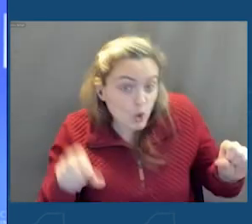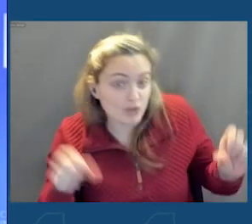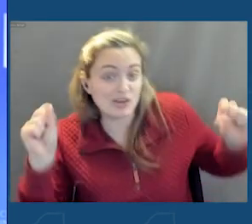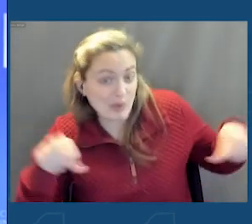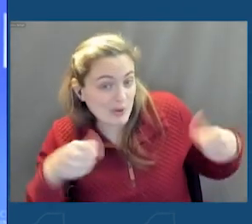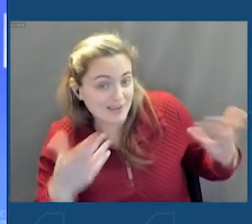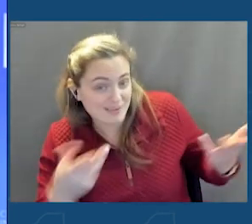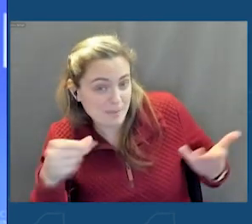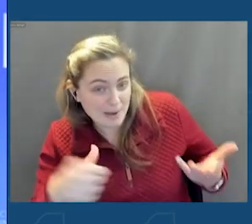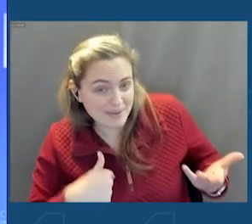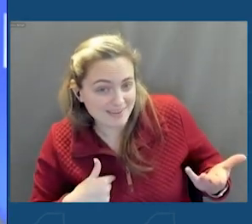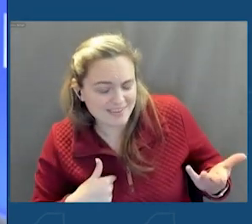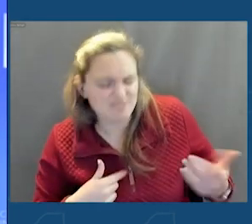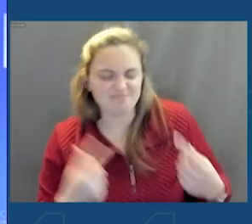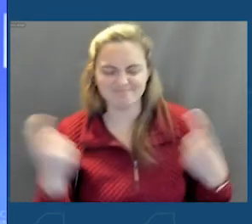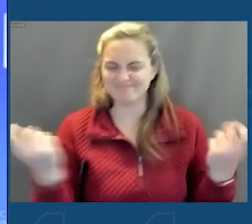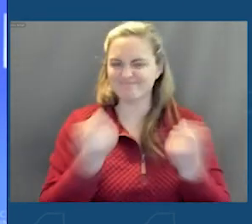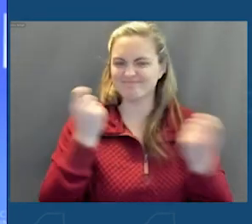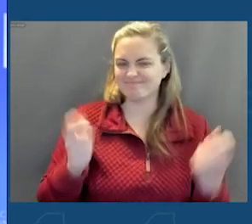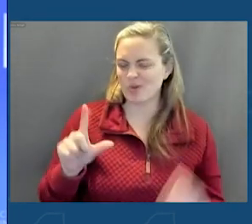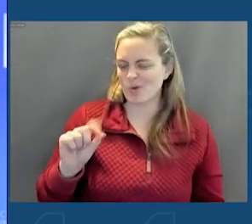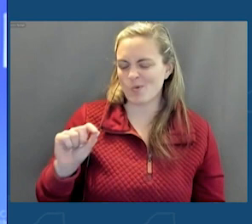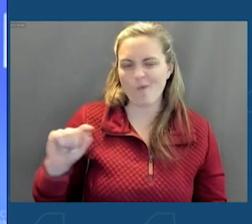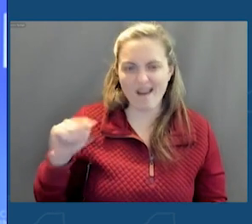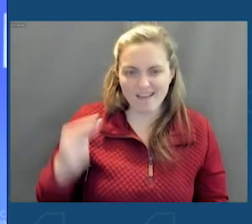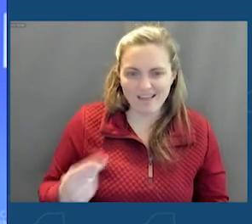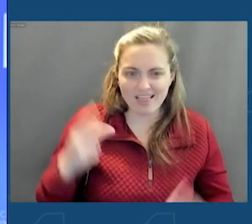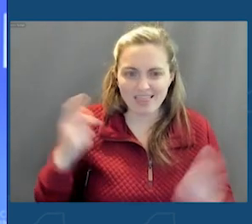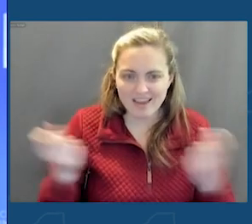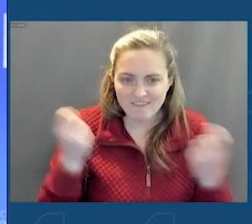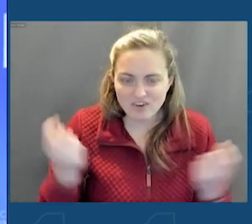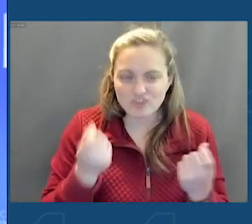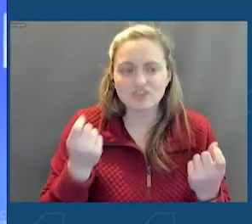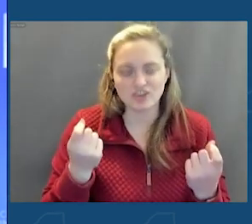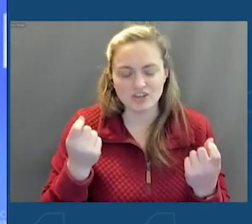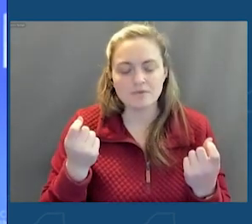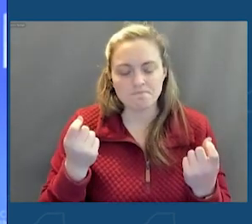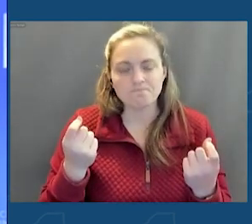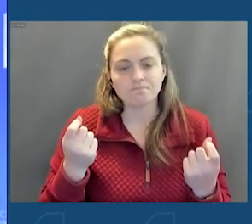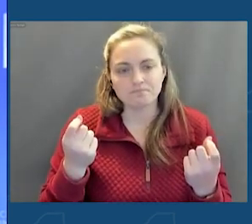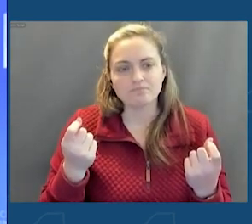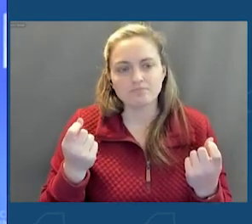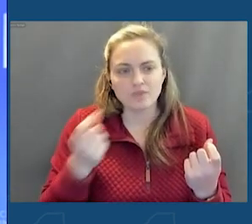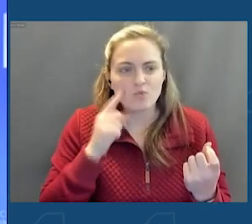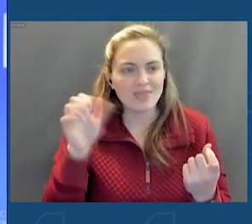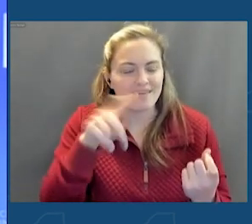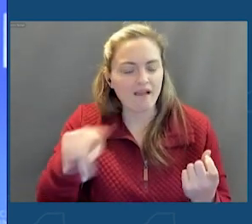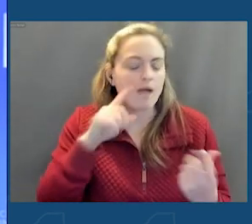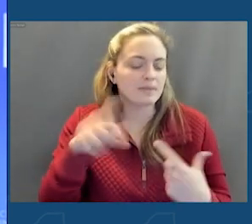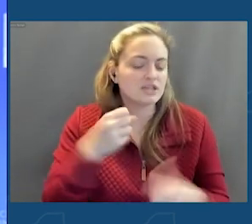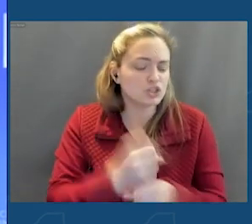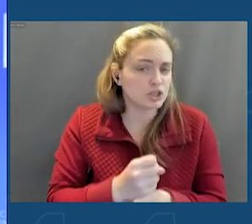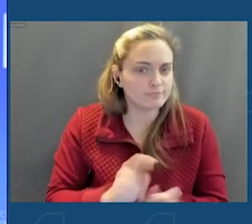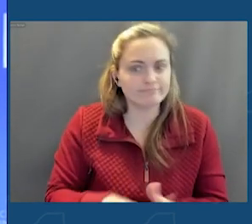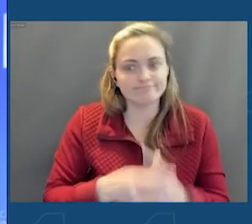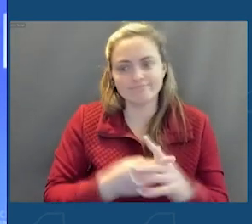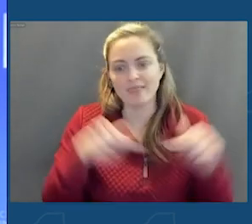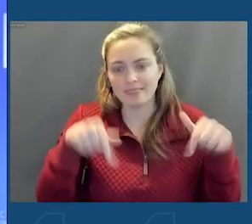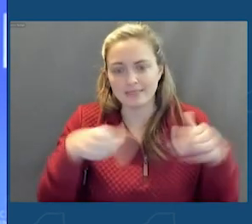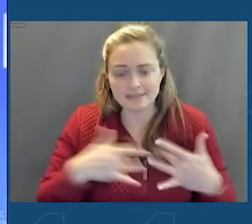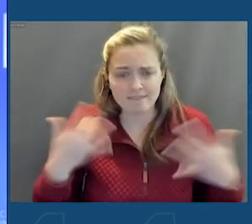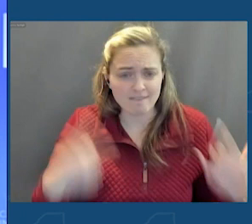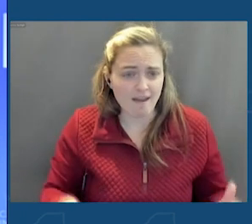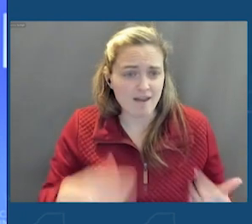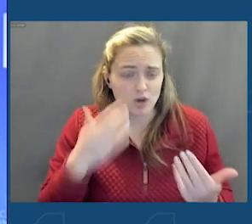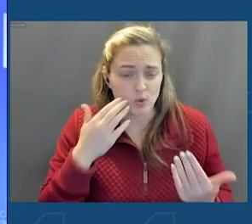We are celebrating the 20th anniversary of CAP this year, and we're launching with this event. And you know far better than anyone that one does